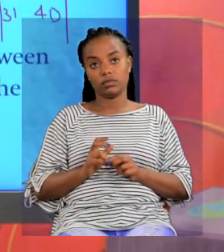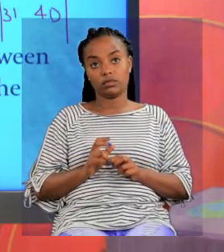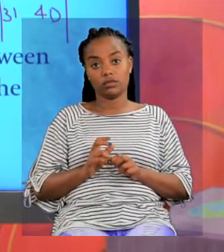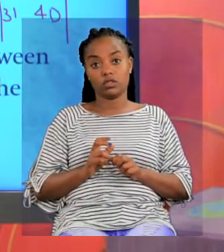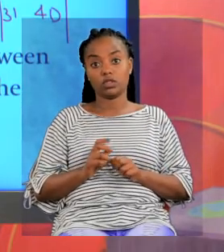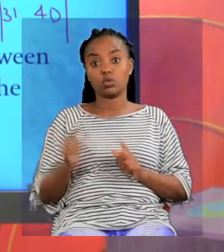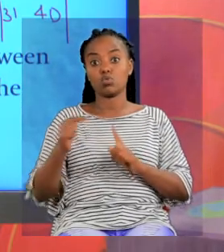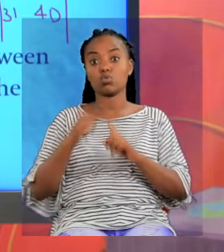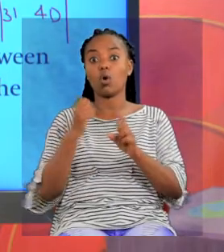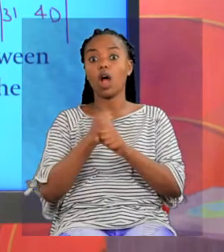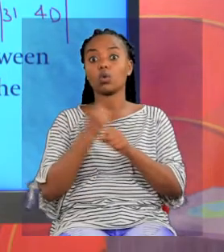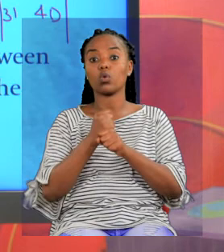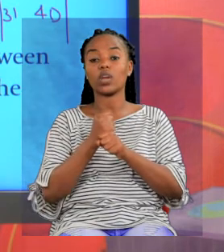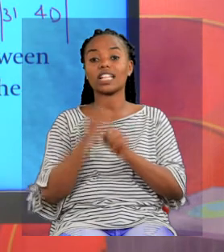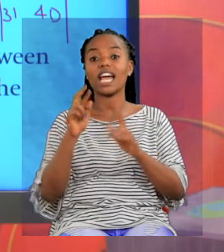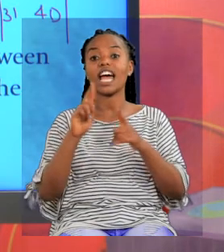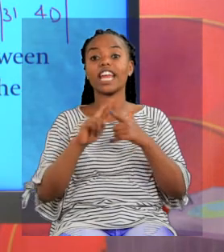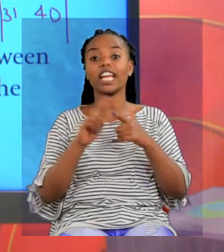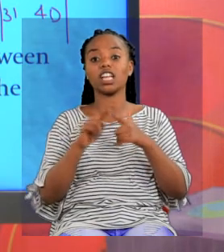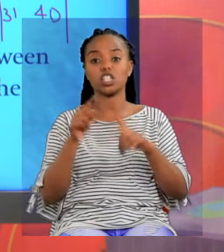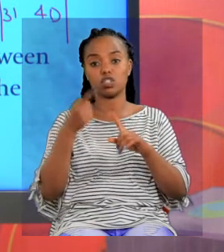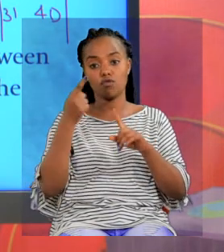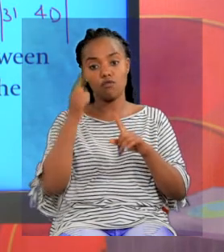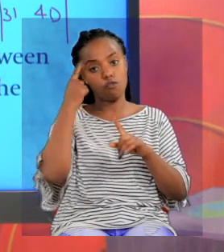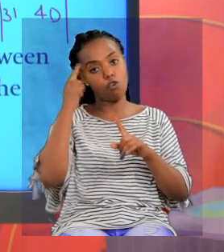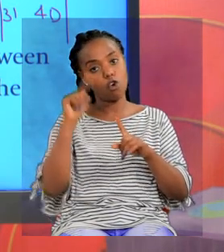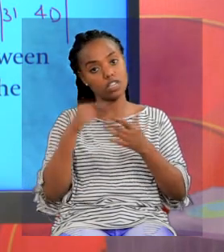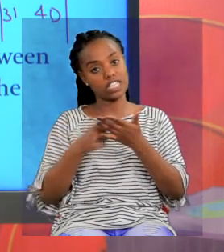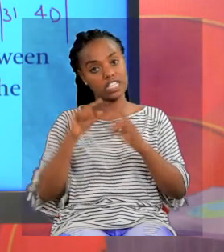to calculate range for this group data,